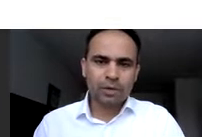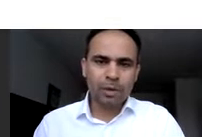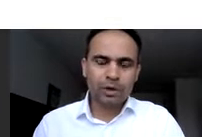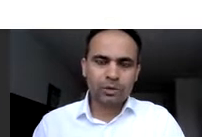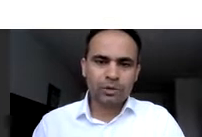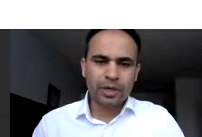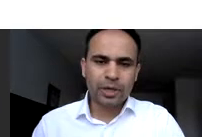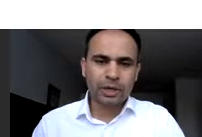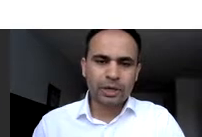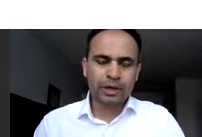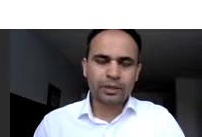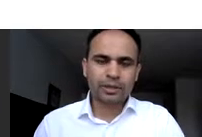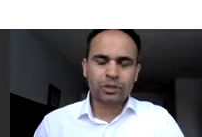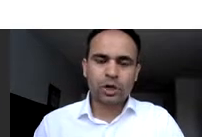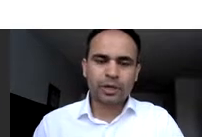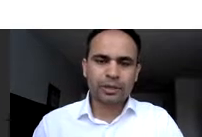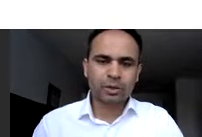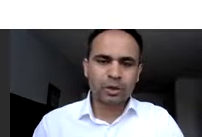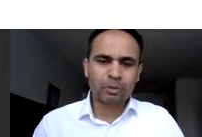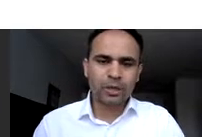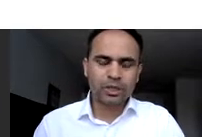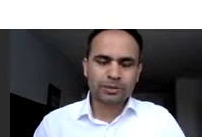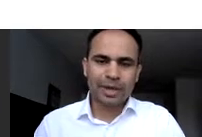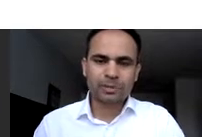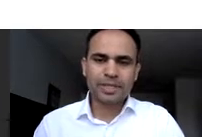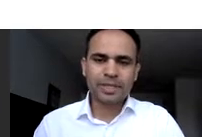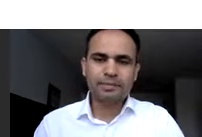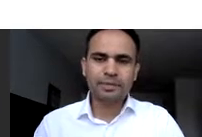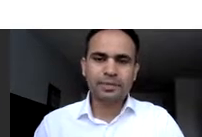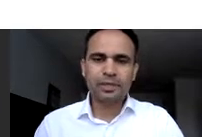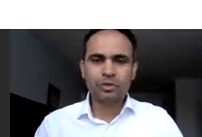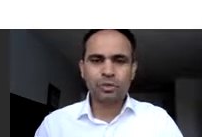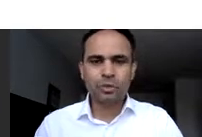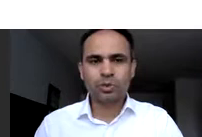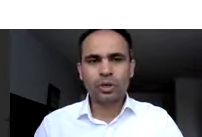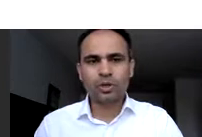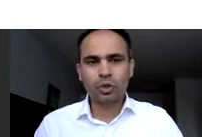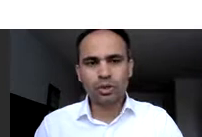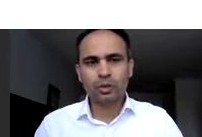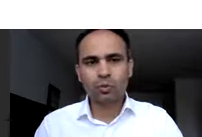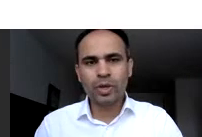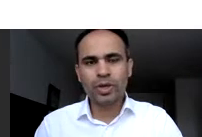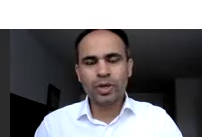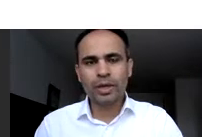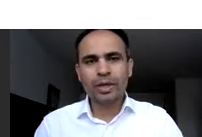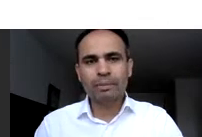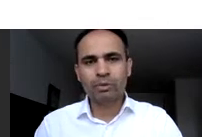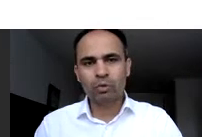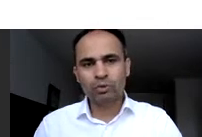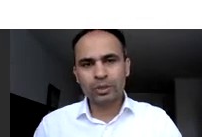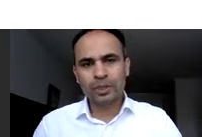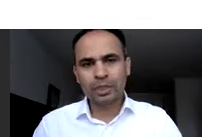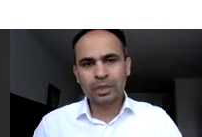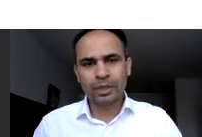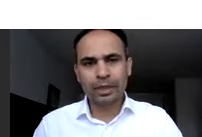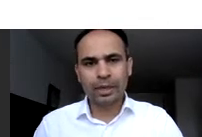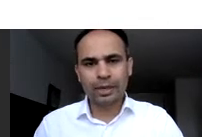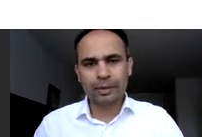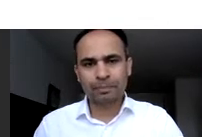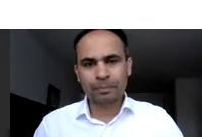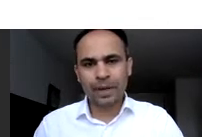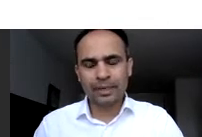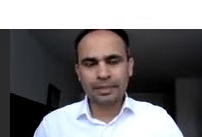this webinar today that's targeted to the operations management teams is to ensure that we improve the